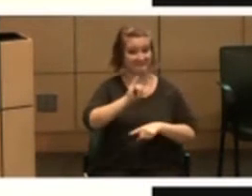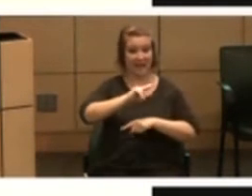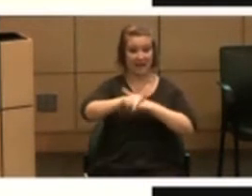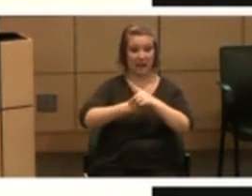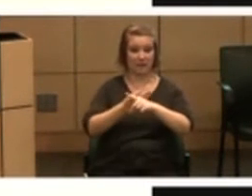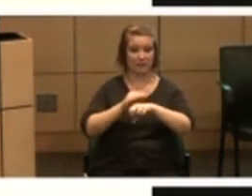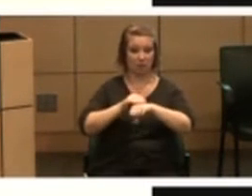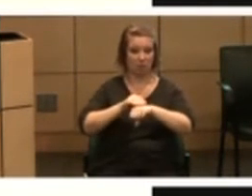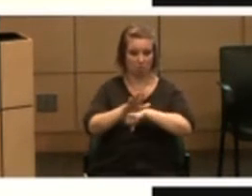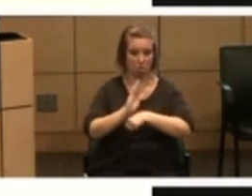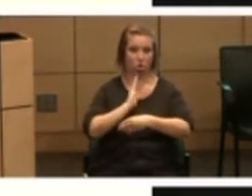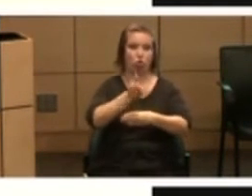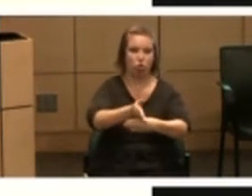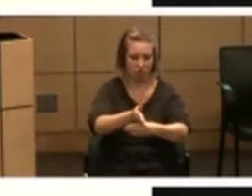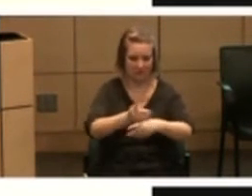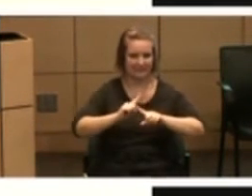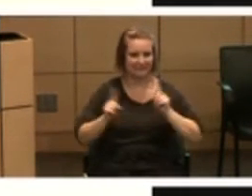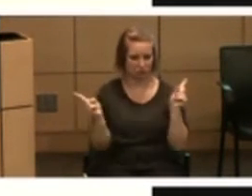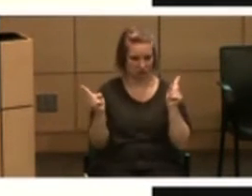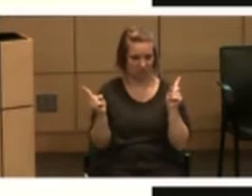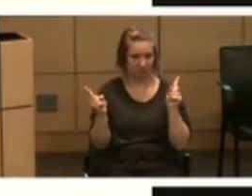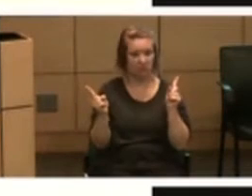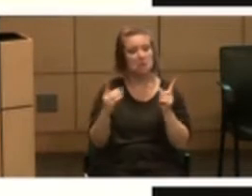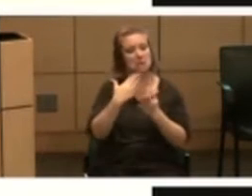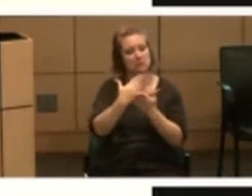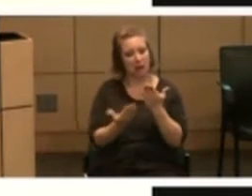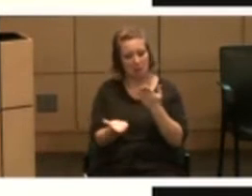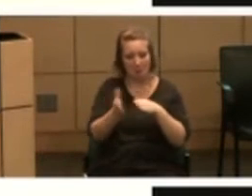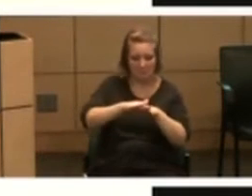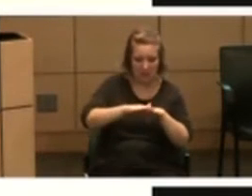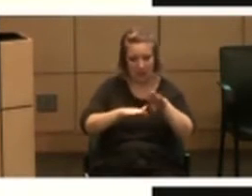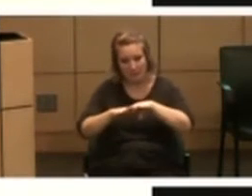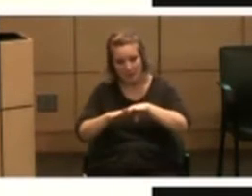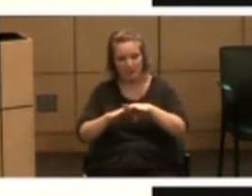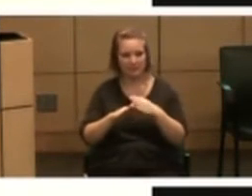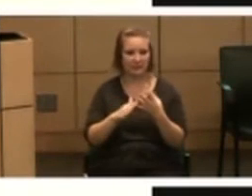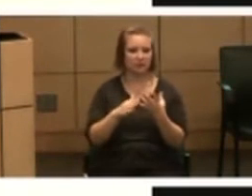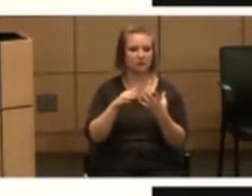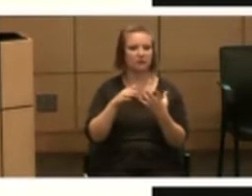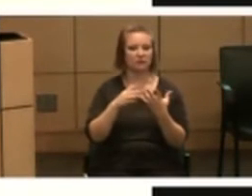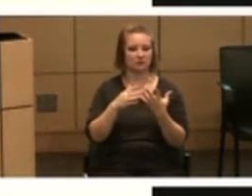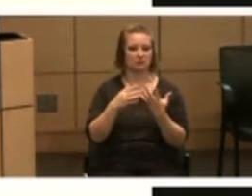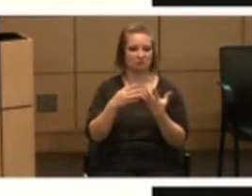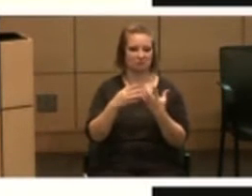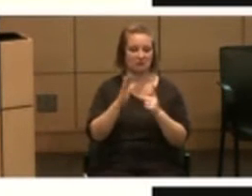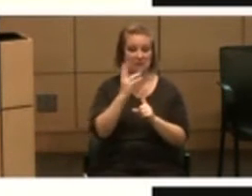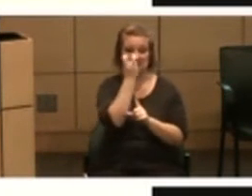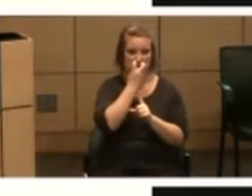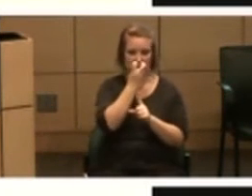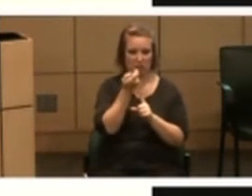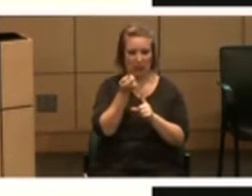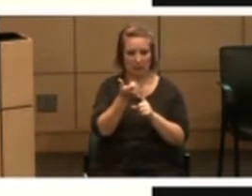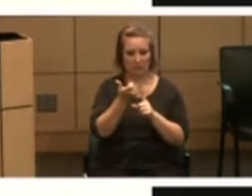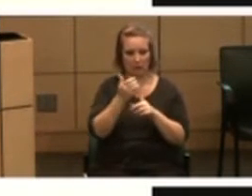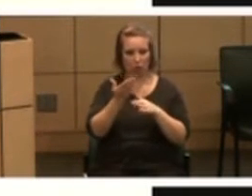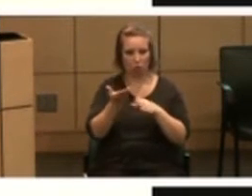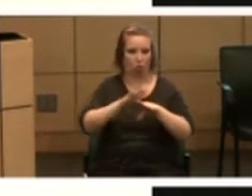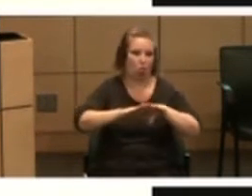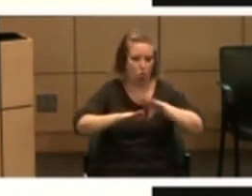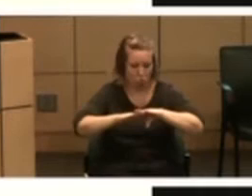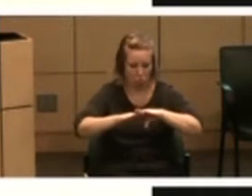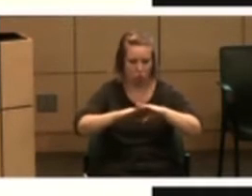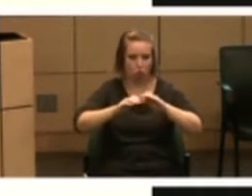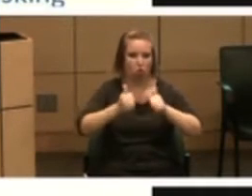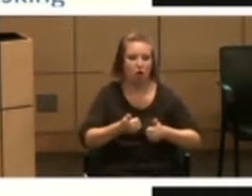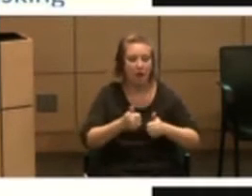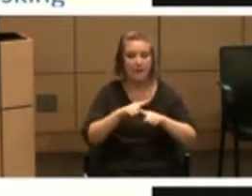different. So in this case, you do have some overlap. It's hard, you've degraded the target a bit, but the real problem here is actually